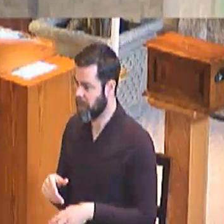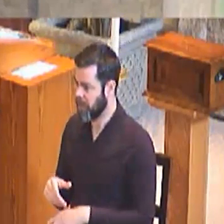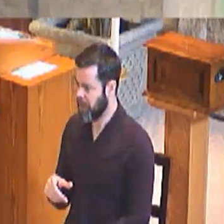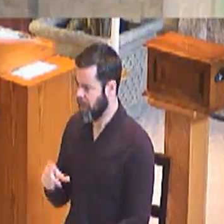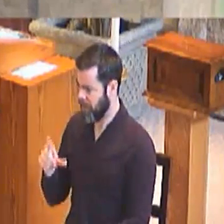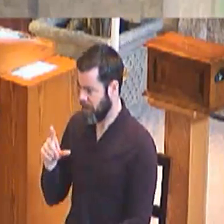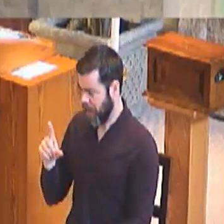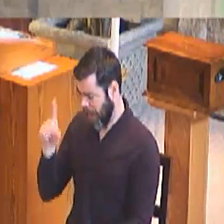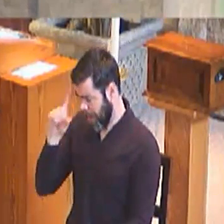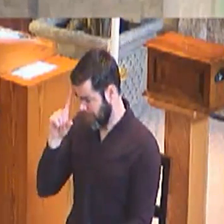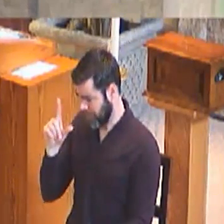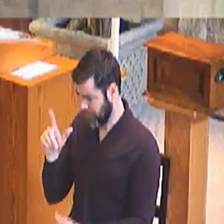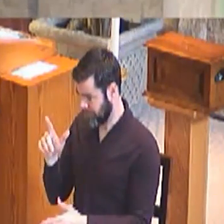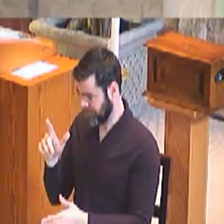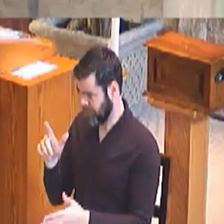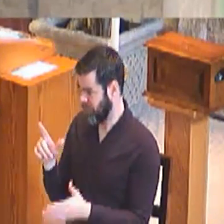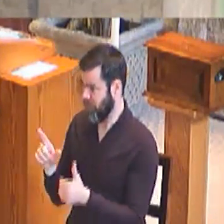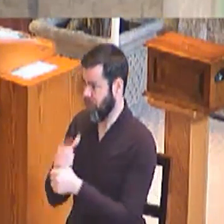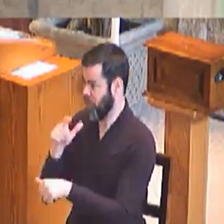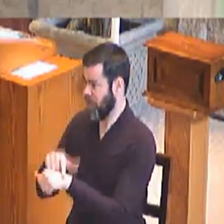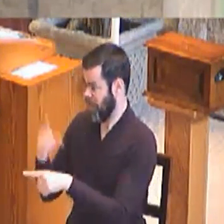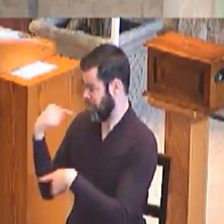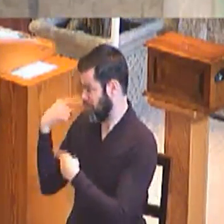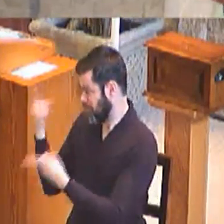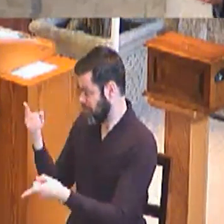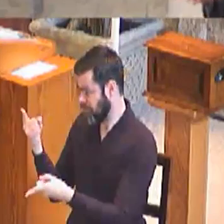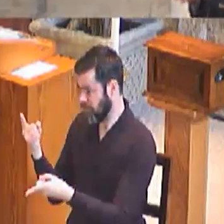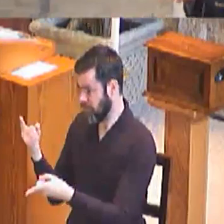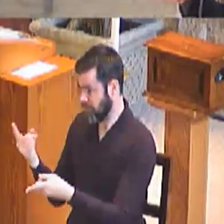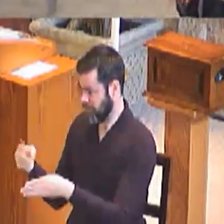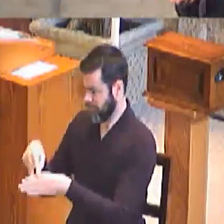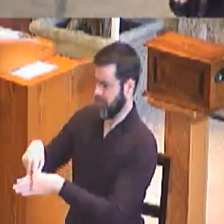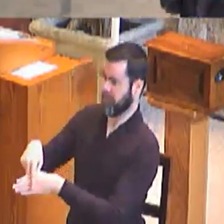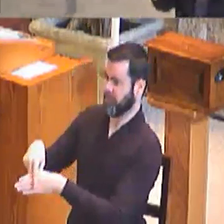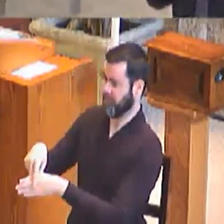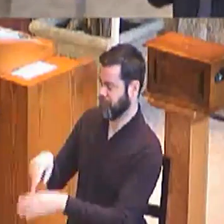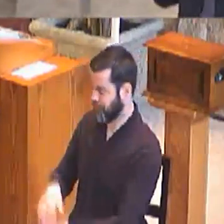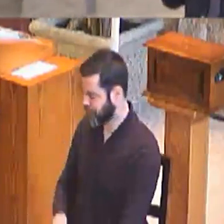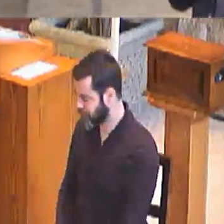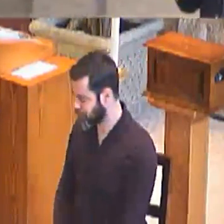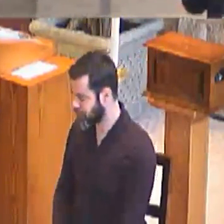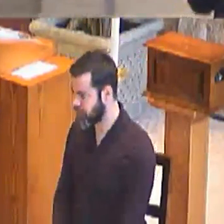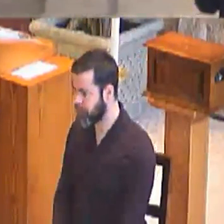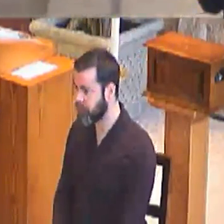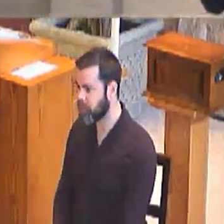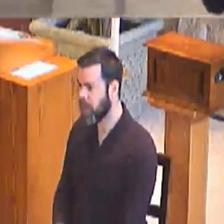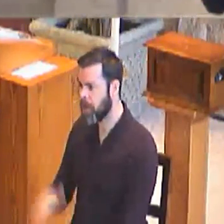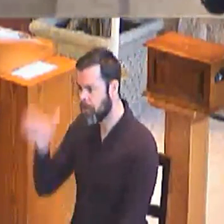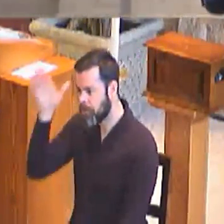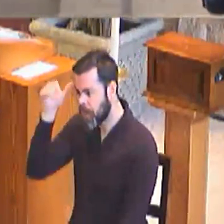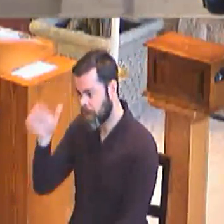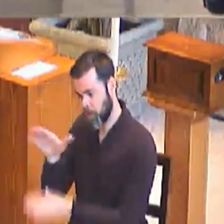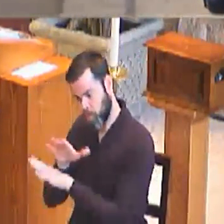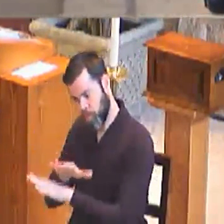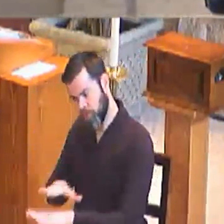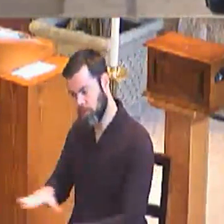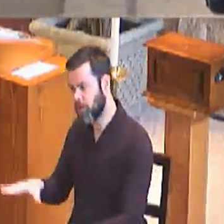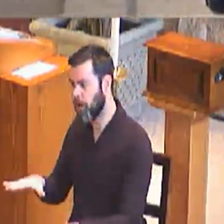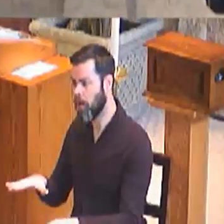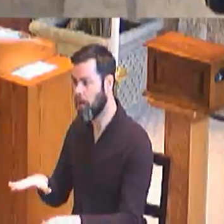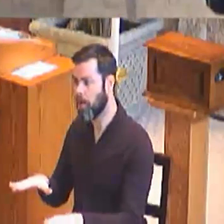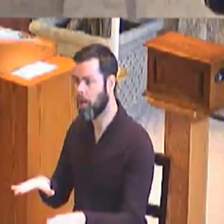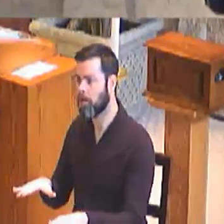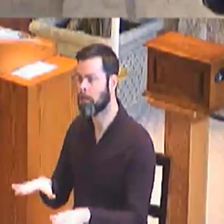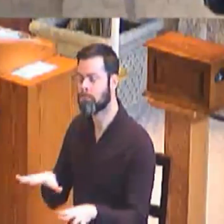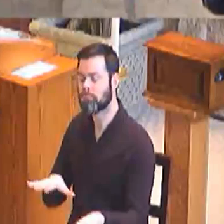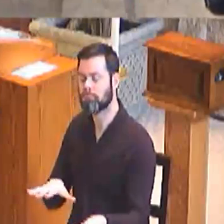he had ever ridden a donkey, and yet, guess what happened? It was calm and serene. To